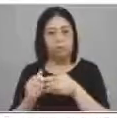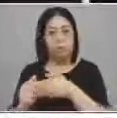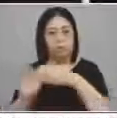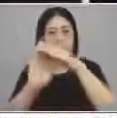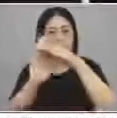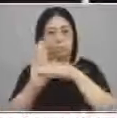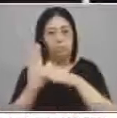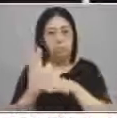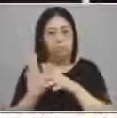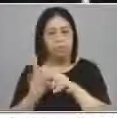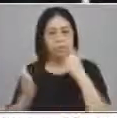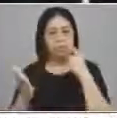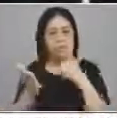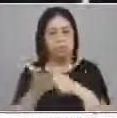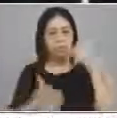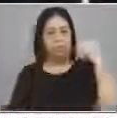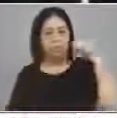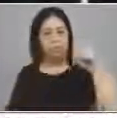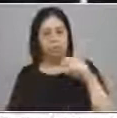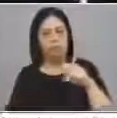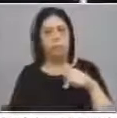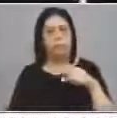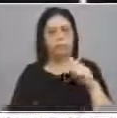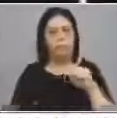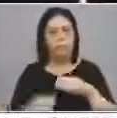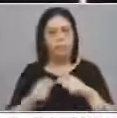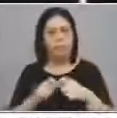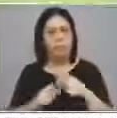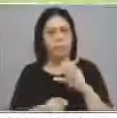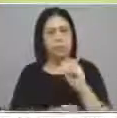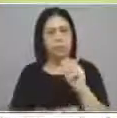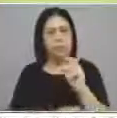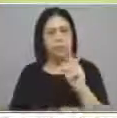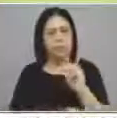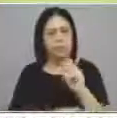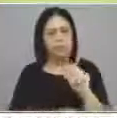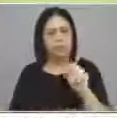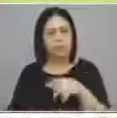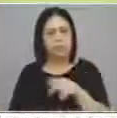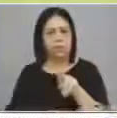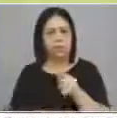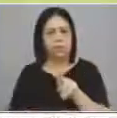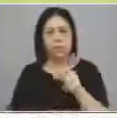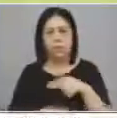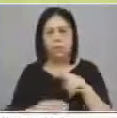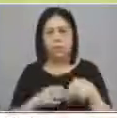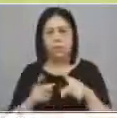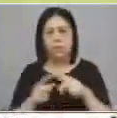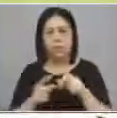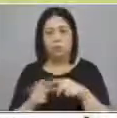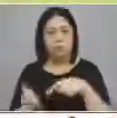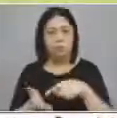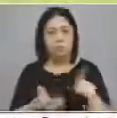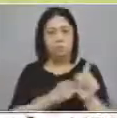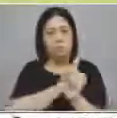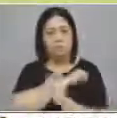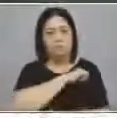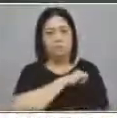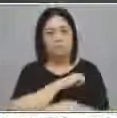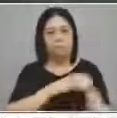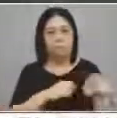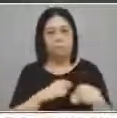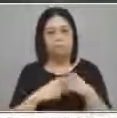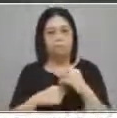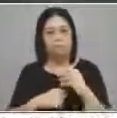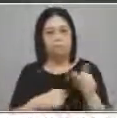mahal mag-roll out ng wired at mobile wireless network. Mapapabilis nito ang paglalagay ng